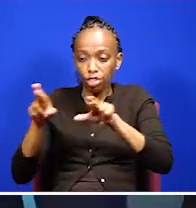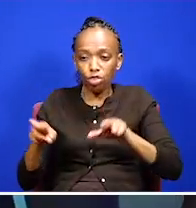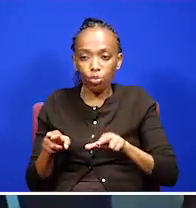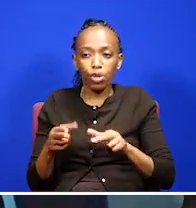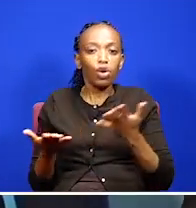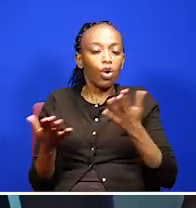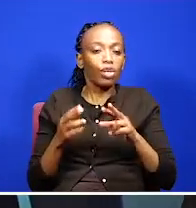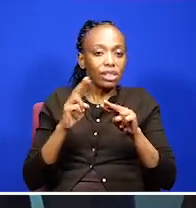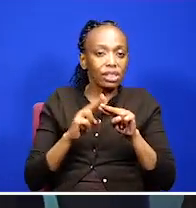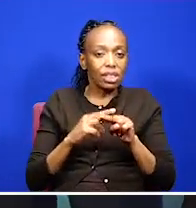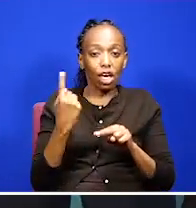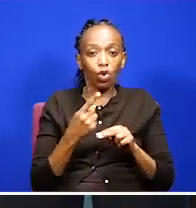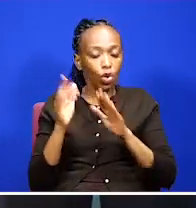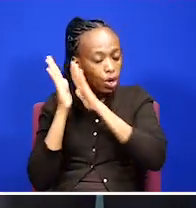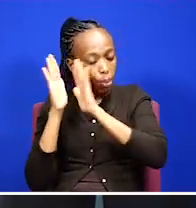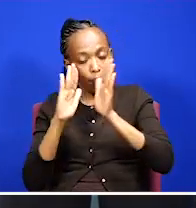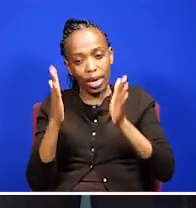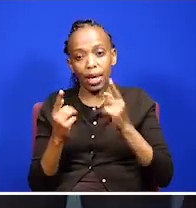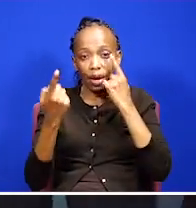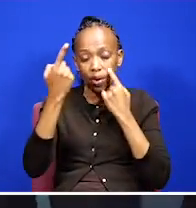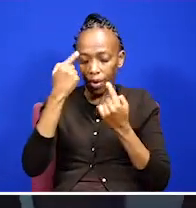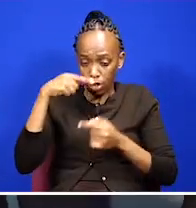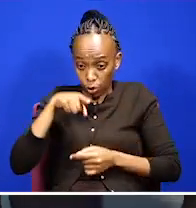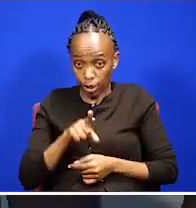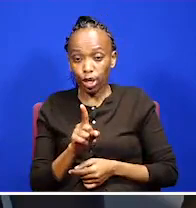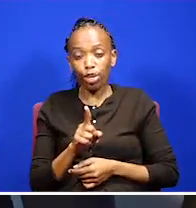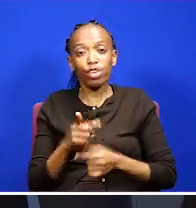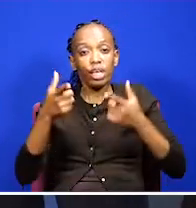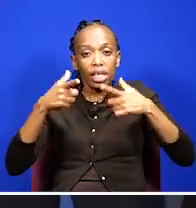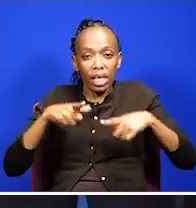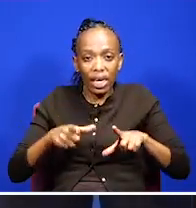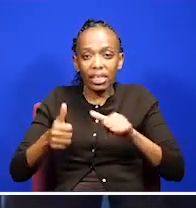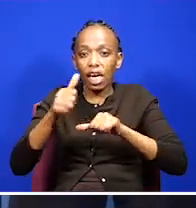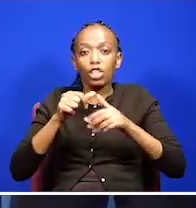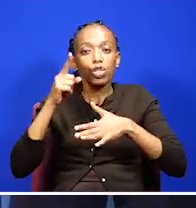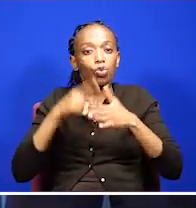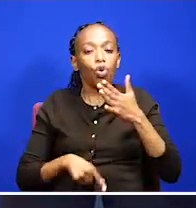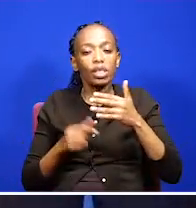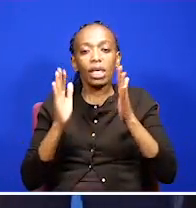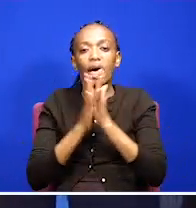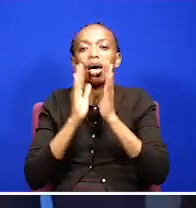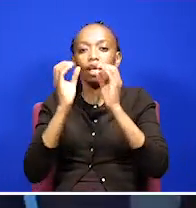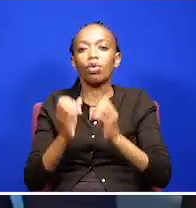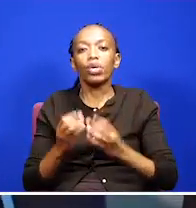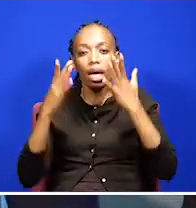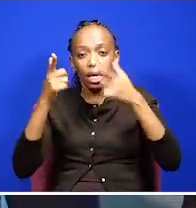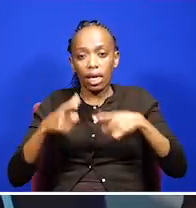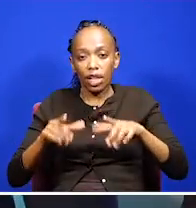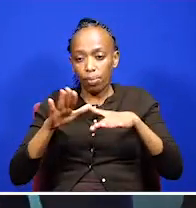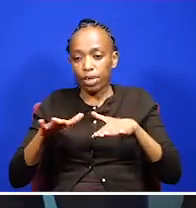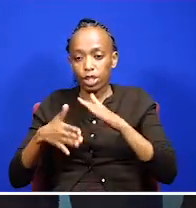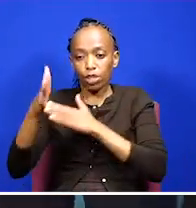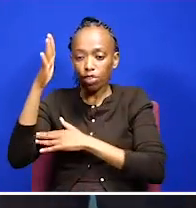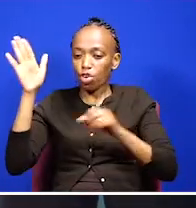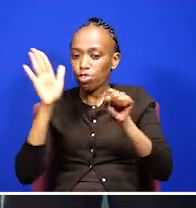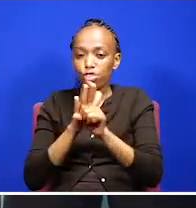whether you're sitting alone on a bed and you're crying to yourself, let your response be hallelujah. Let the presence of God